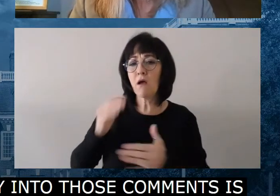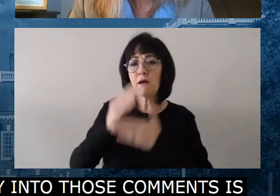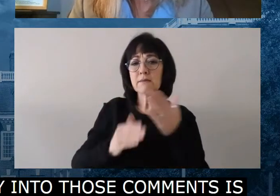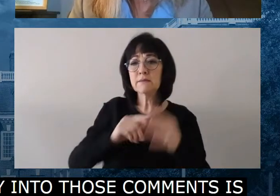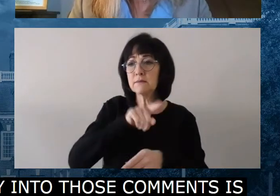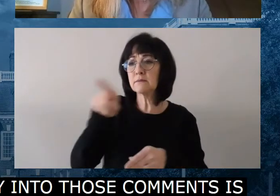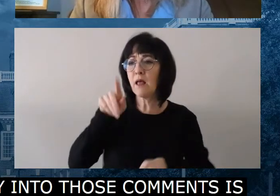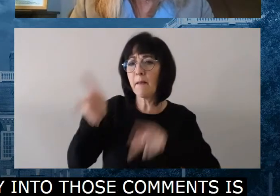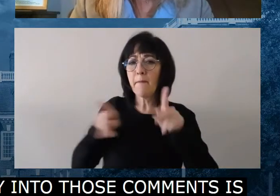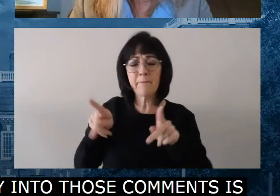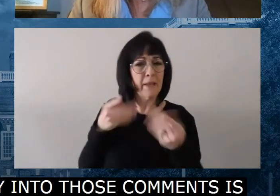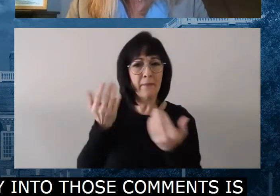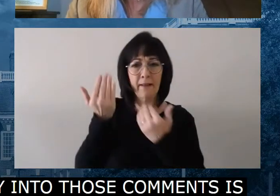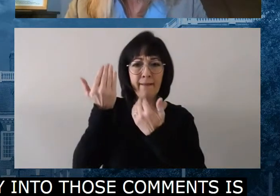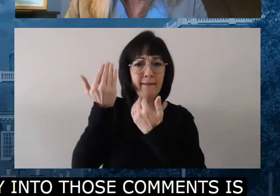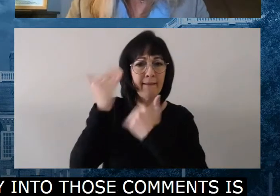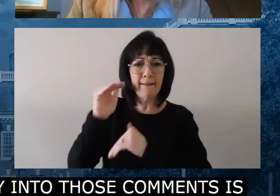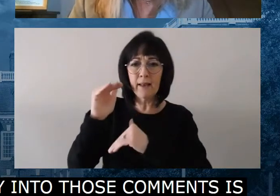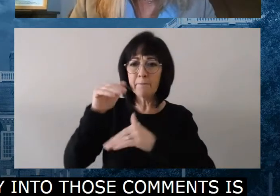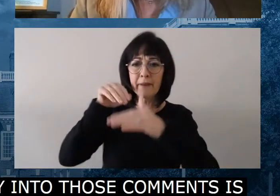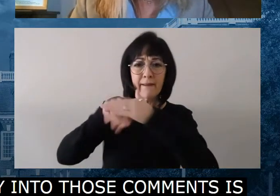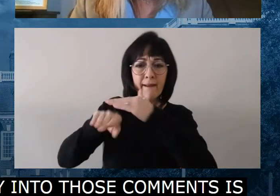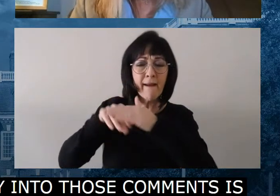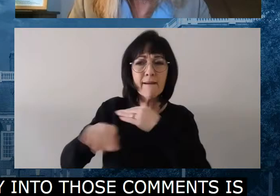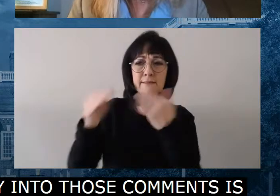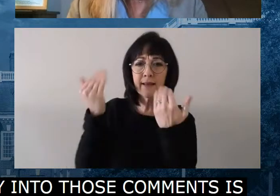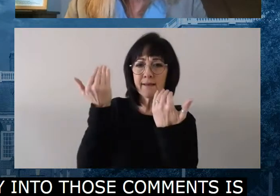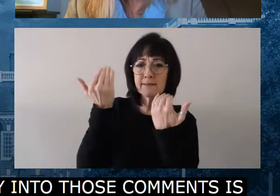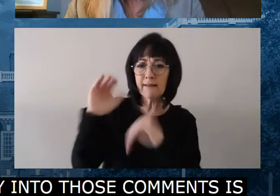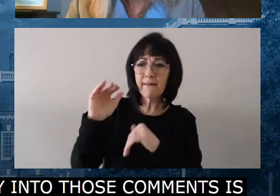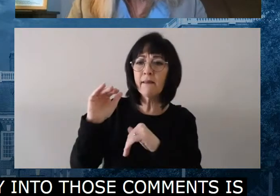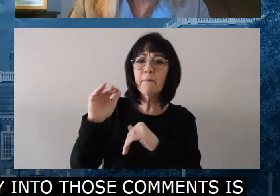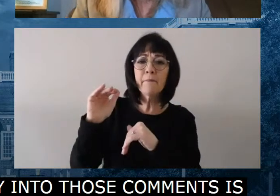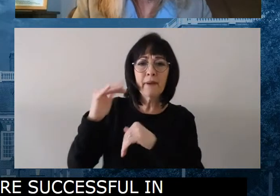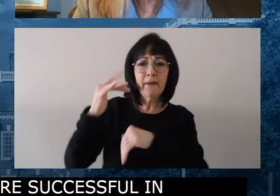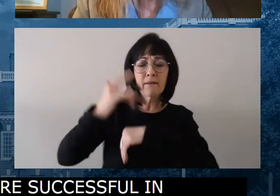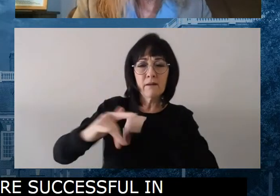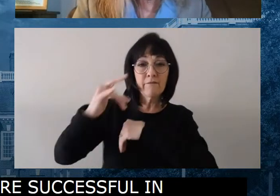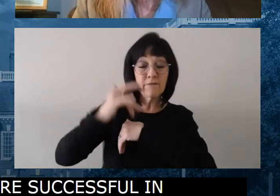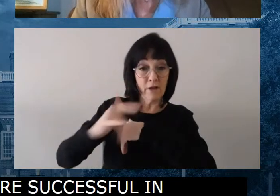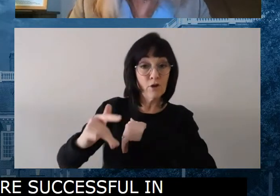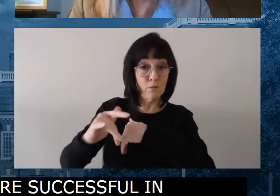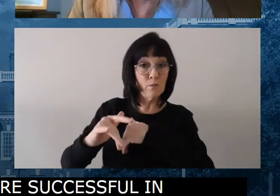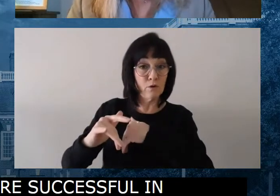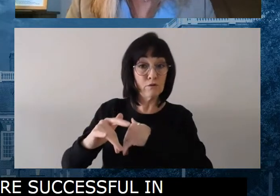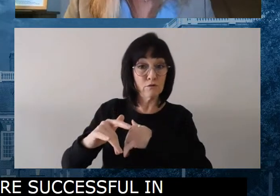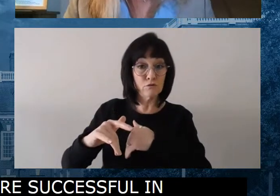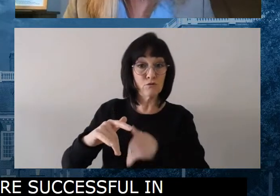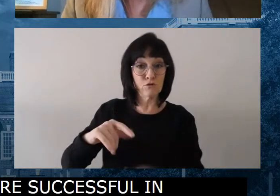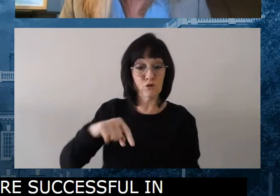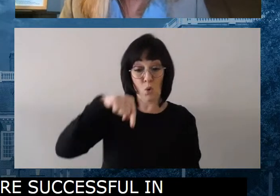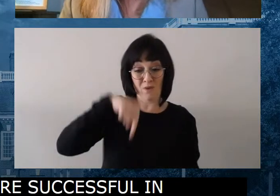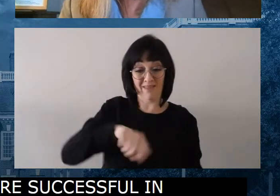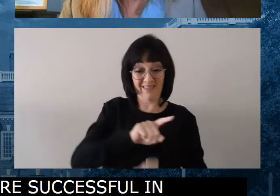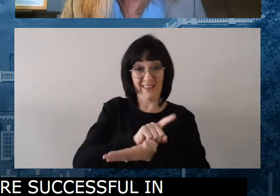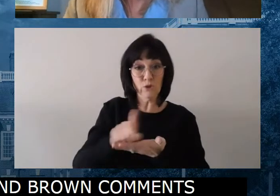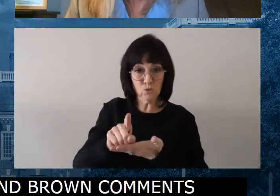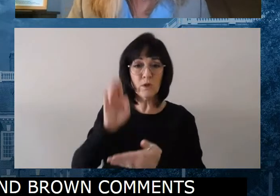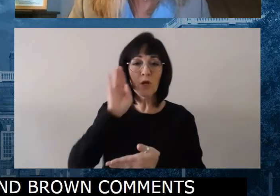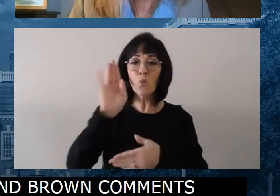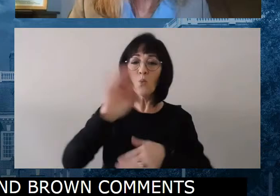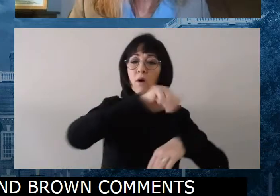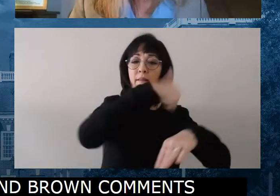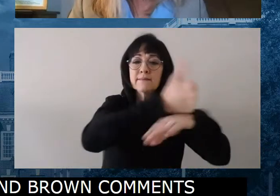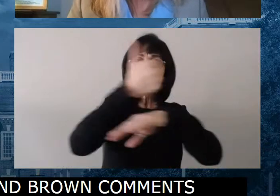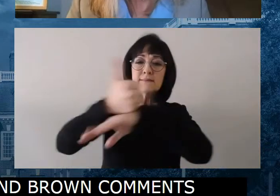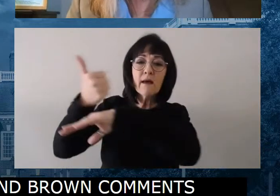individuals in our Black and Brown communities, especially. And this week we have 18 equity events scheduled that are